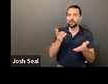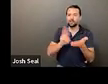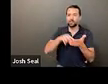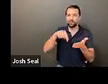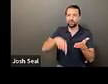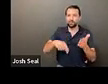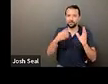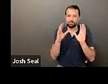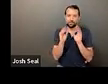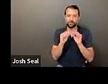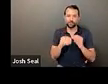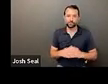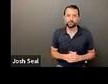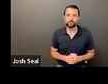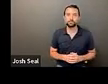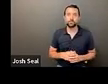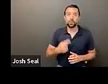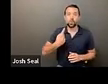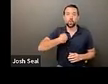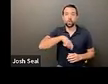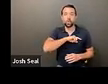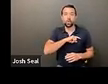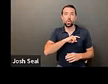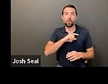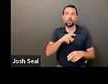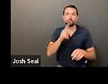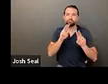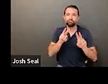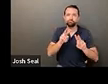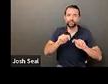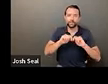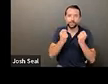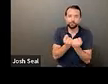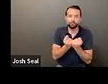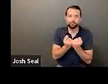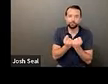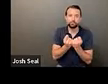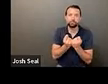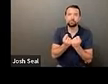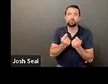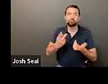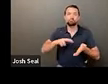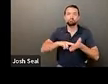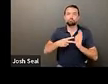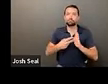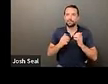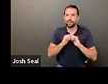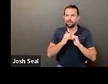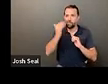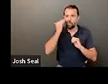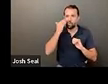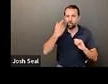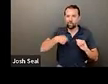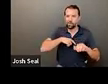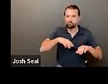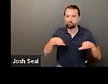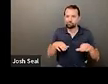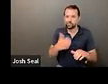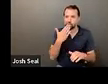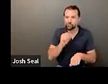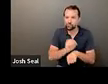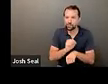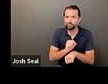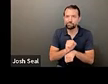monitoring team, we are now a results-based and accountability. We are following a rubric